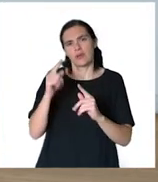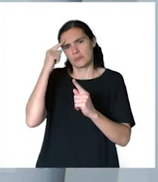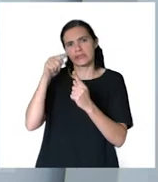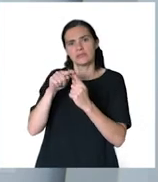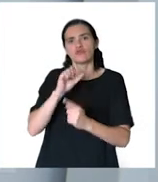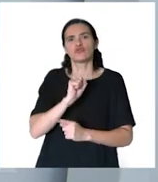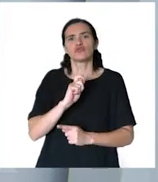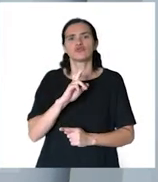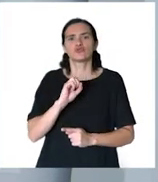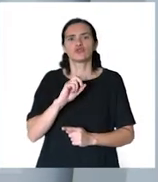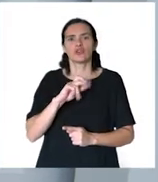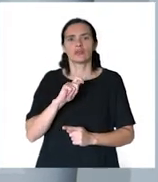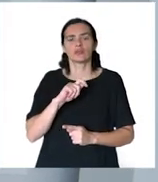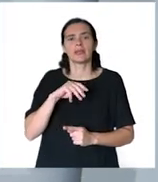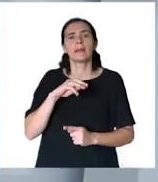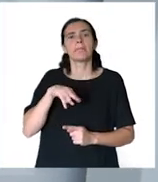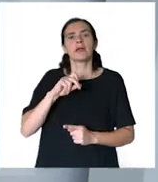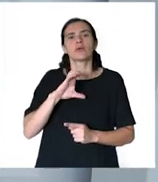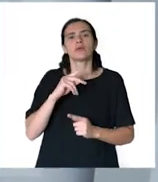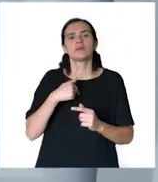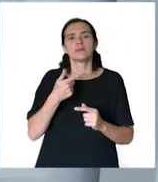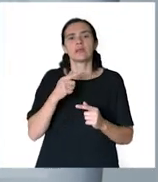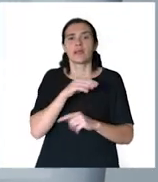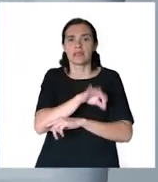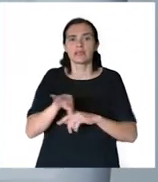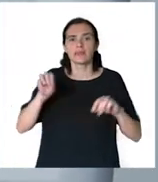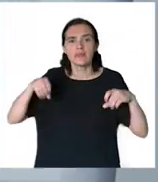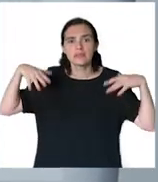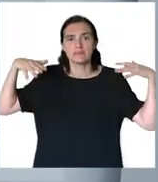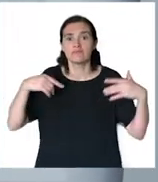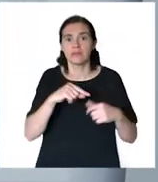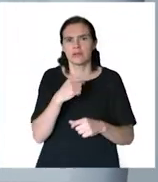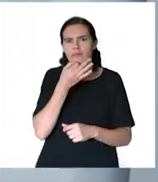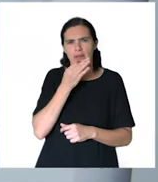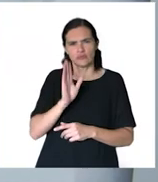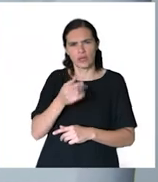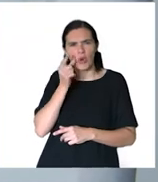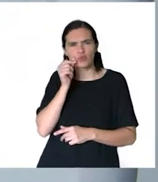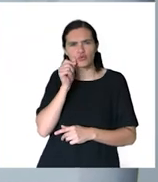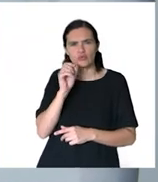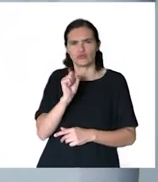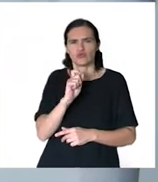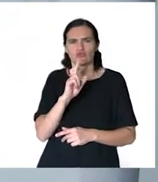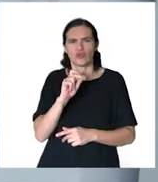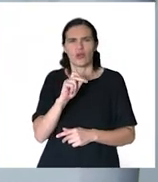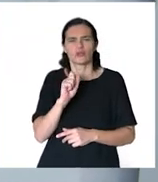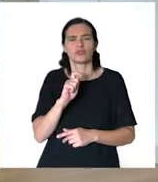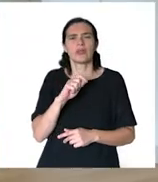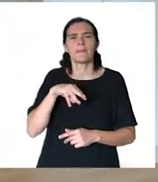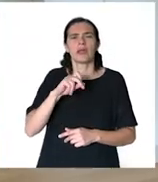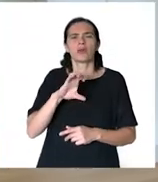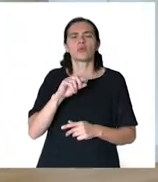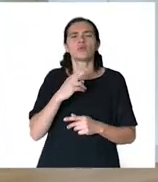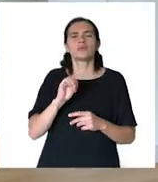Macunas, the Phantom Architect. George Macunas, we just talked about it earlier, was the